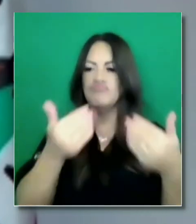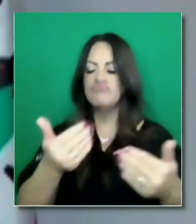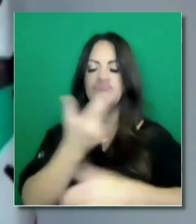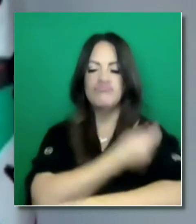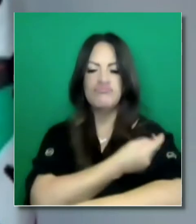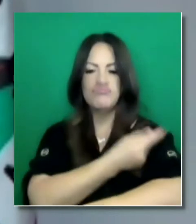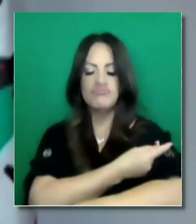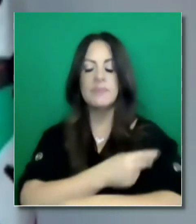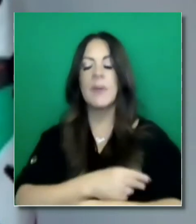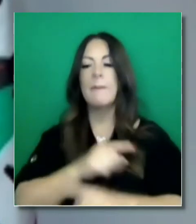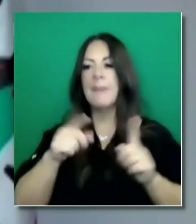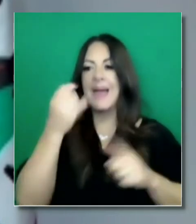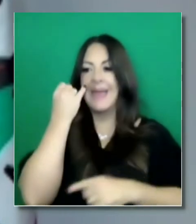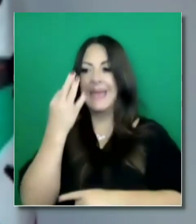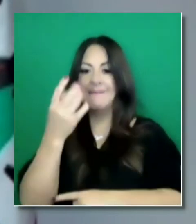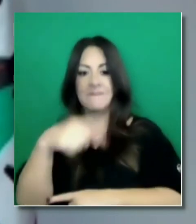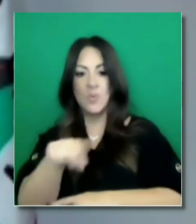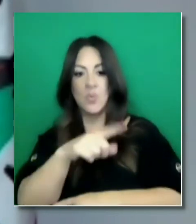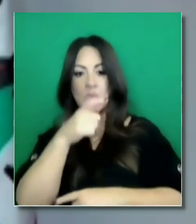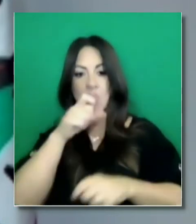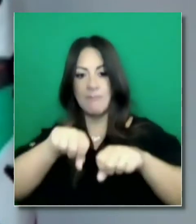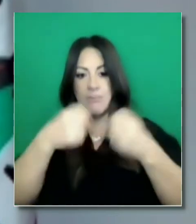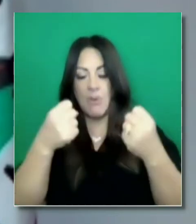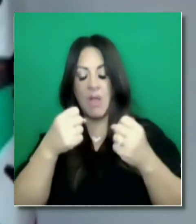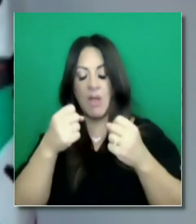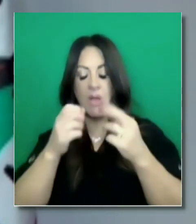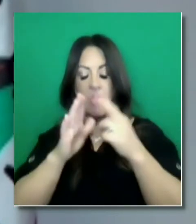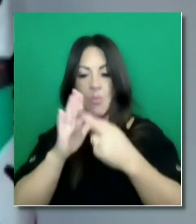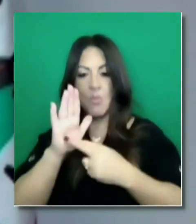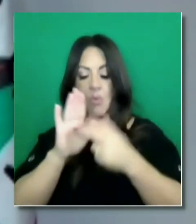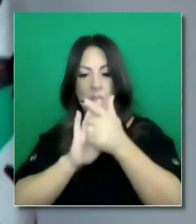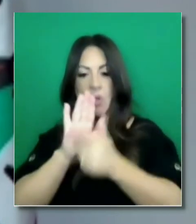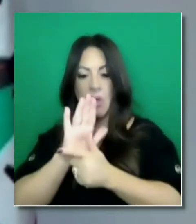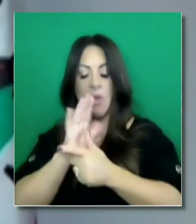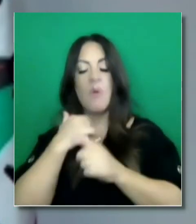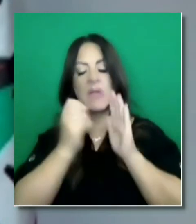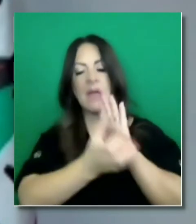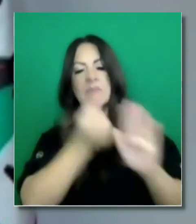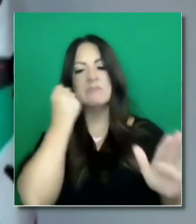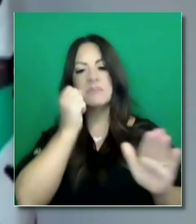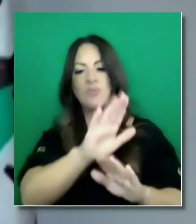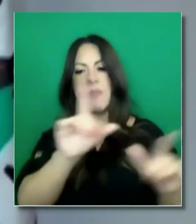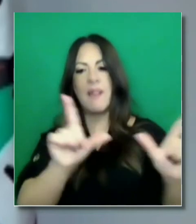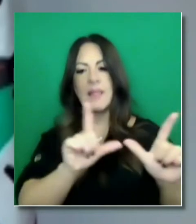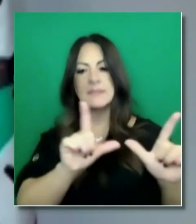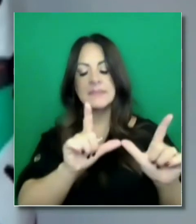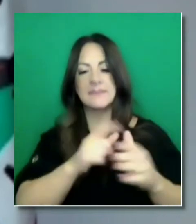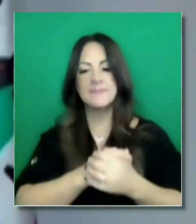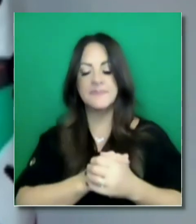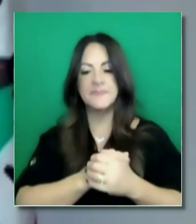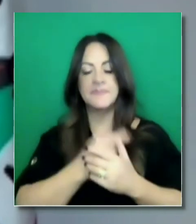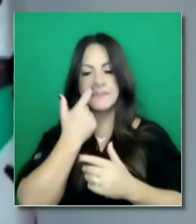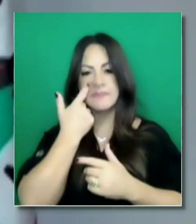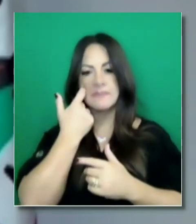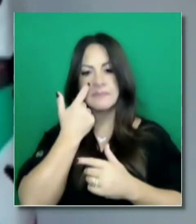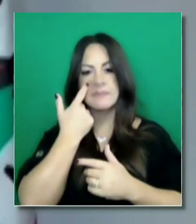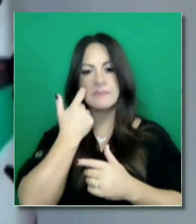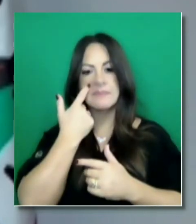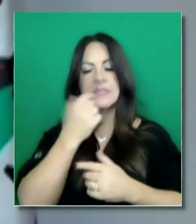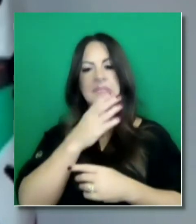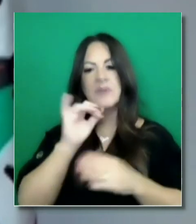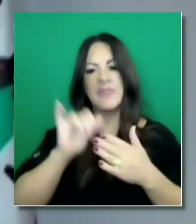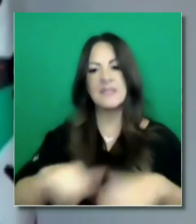these violations are flagrant enough that no longer can that provider, that place that's distributing vaccine,